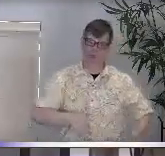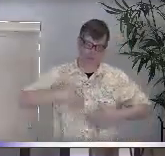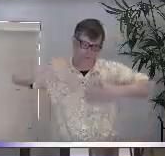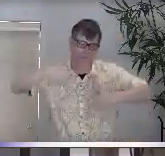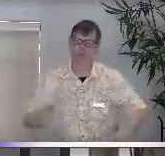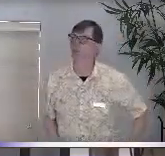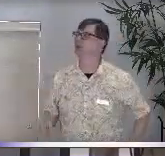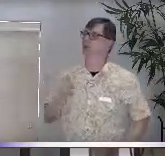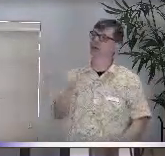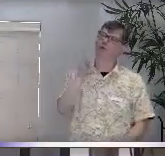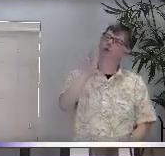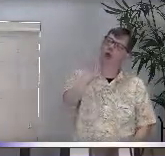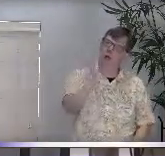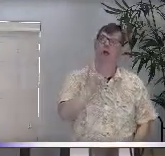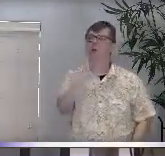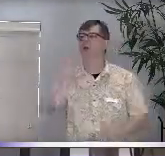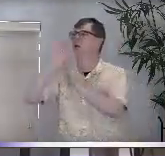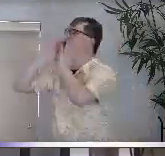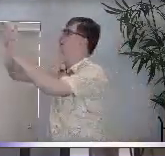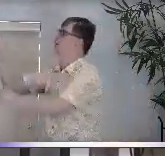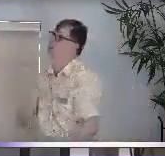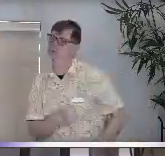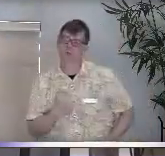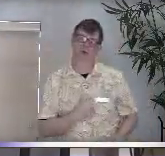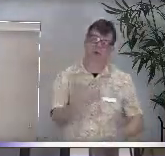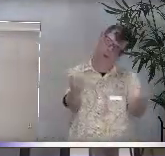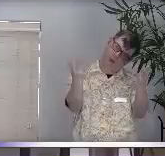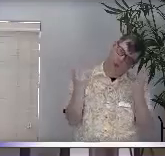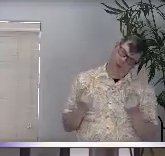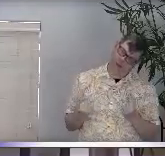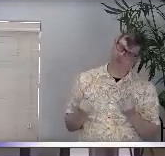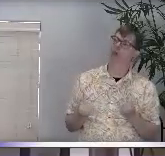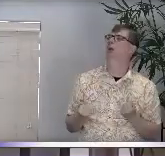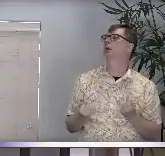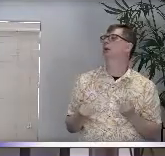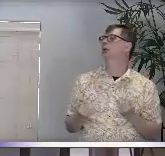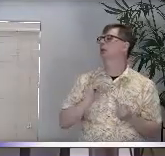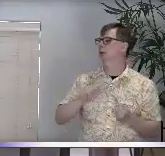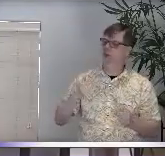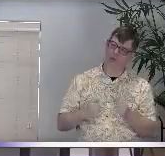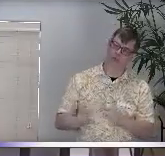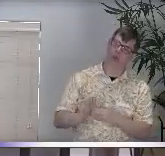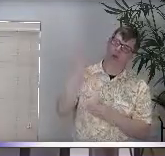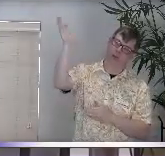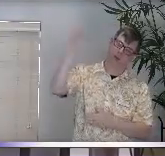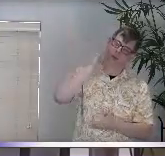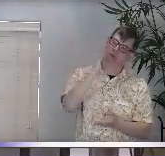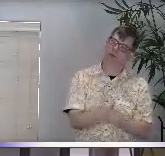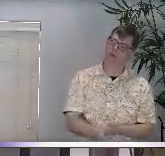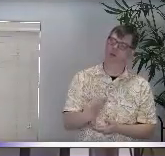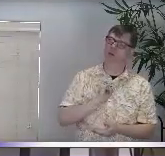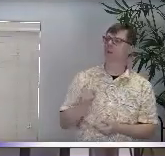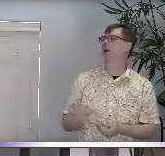feel as you are. And that is called self-acceptance. So we were driving up yesterday, and I got up